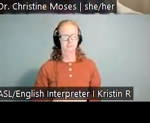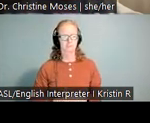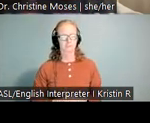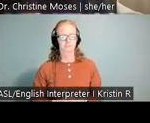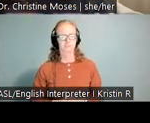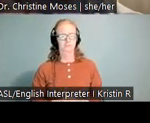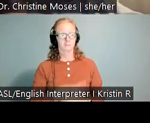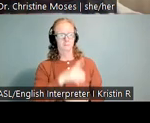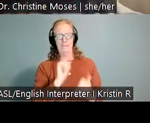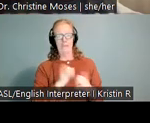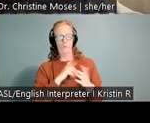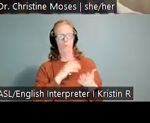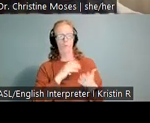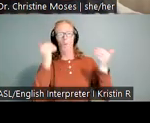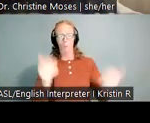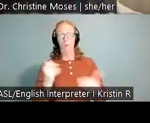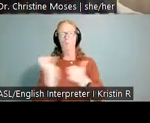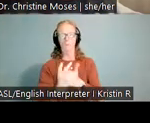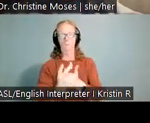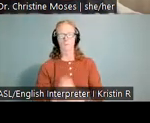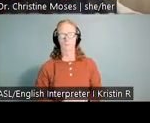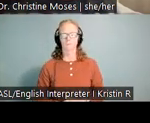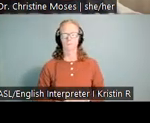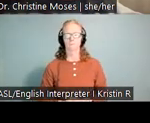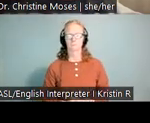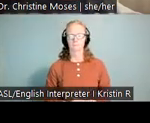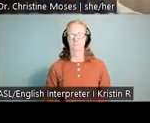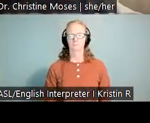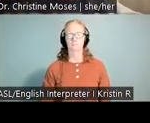The way these are written, we'll go ahead and improve these.